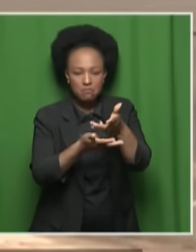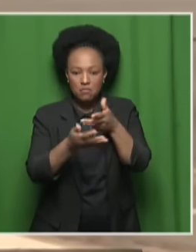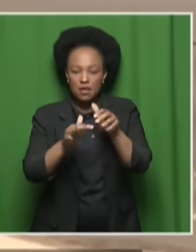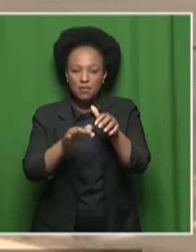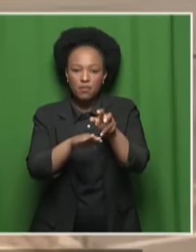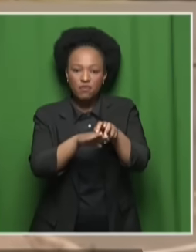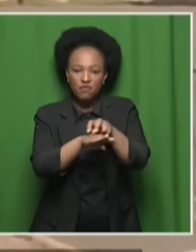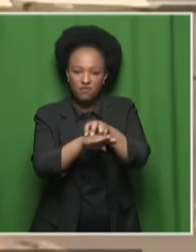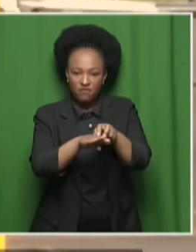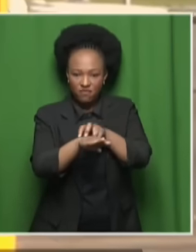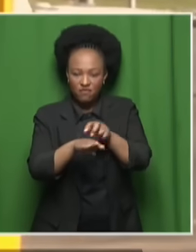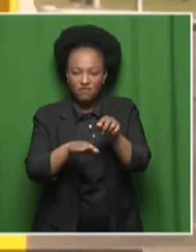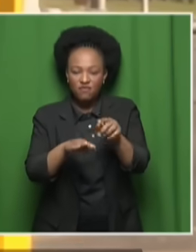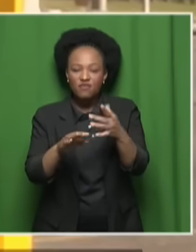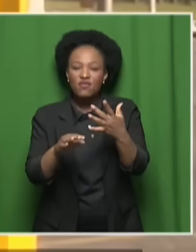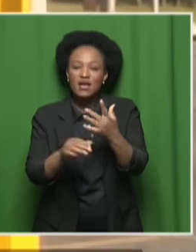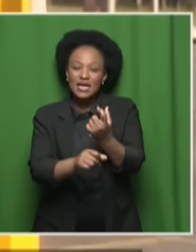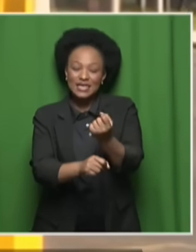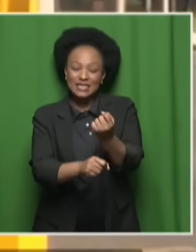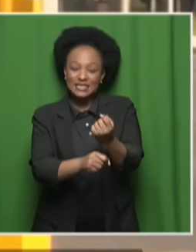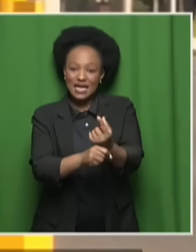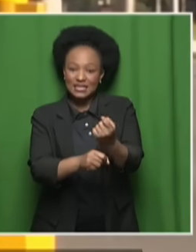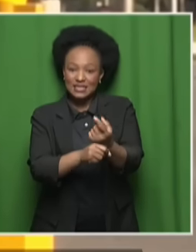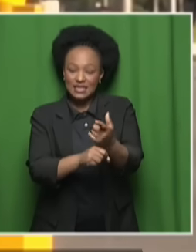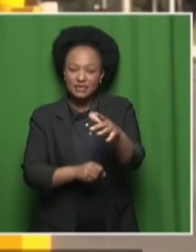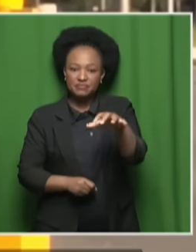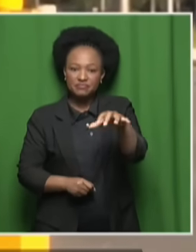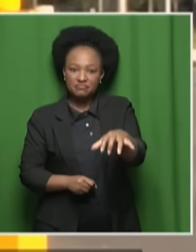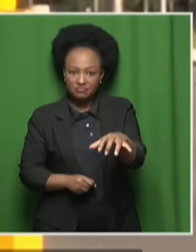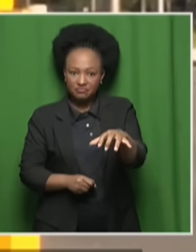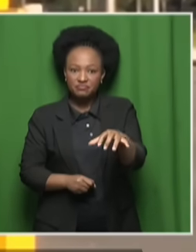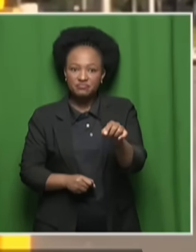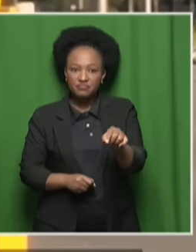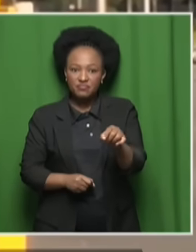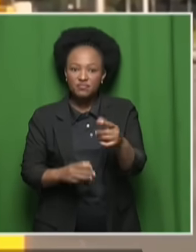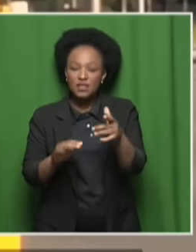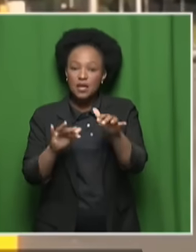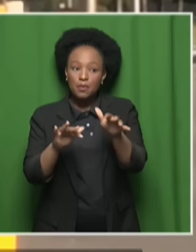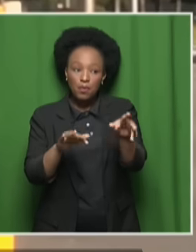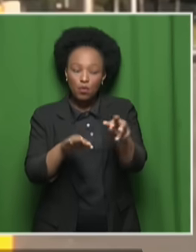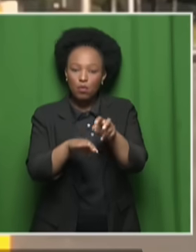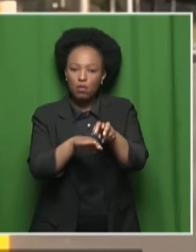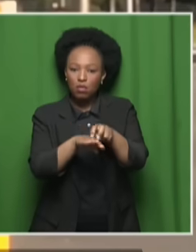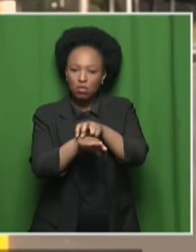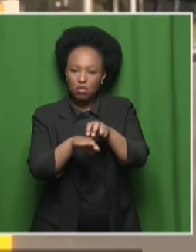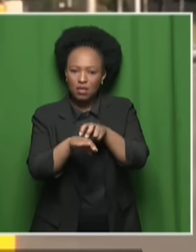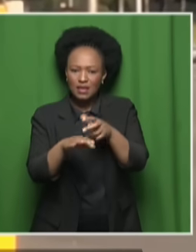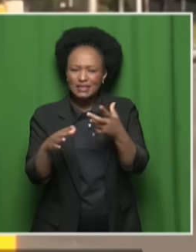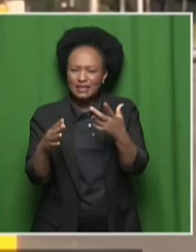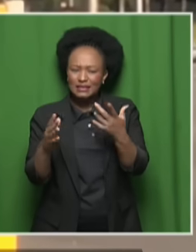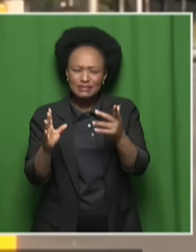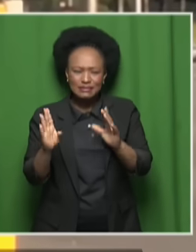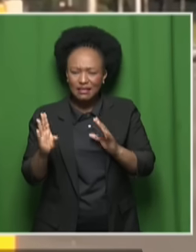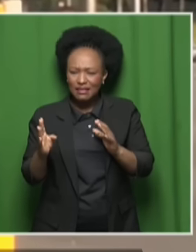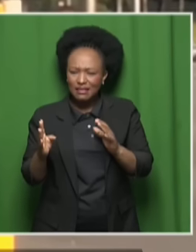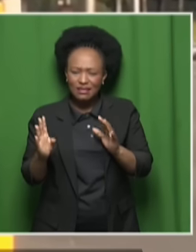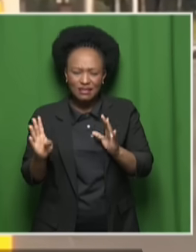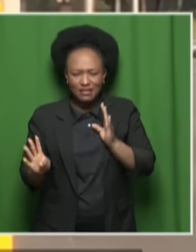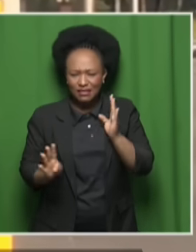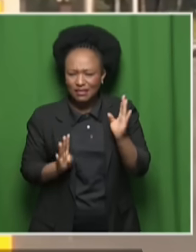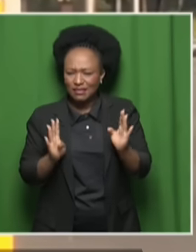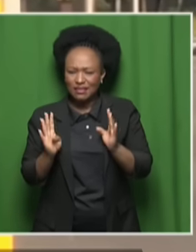the Eastgate taxi rank, Sakina, and the commuters have expressed frustration, saying that